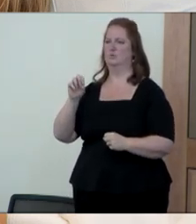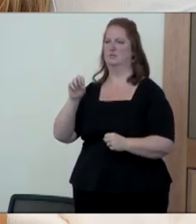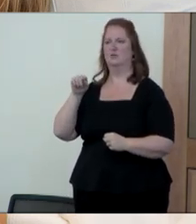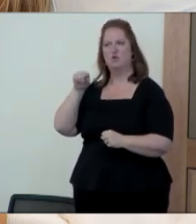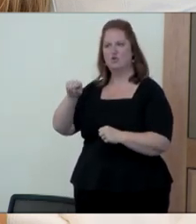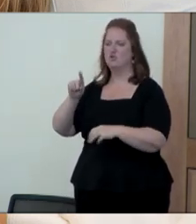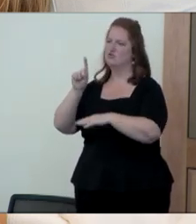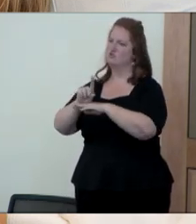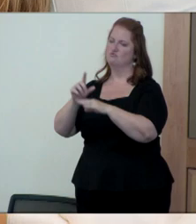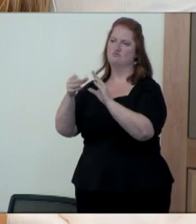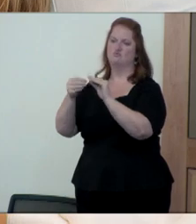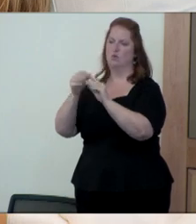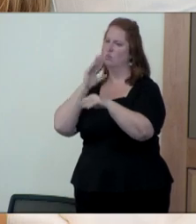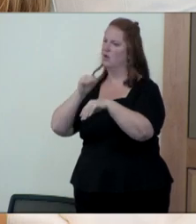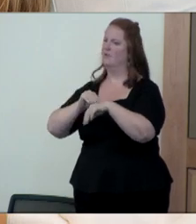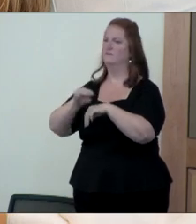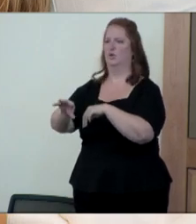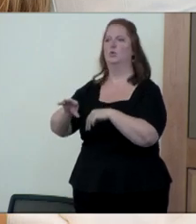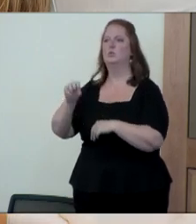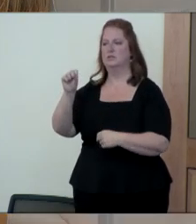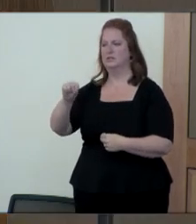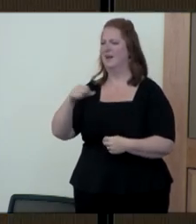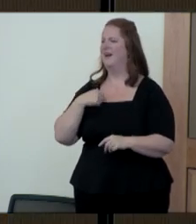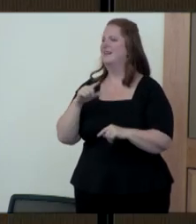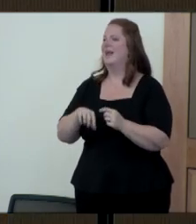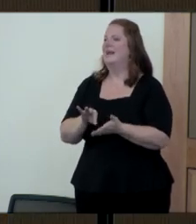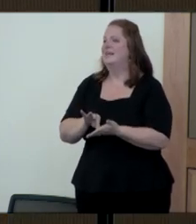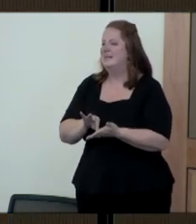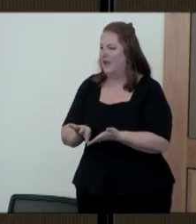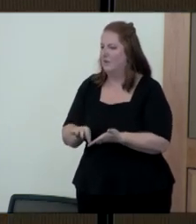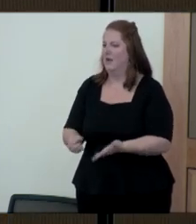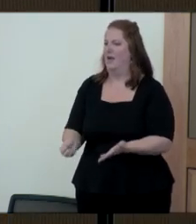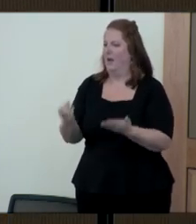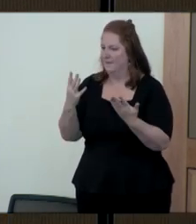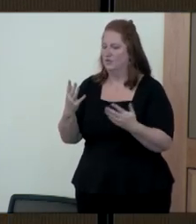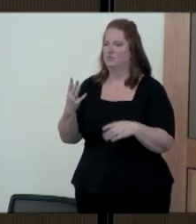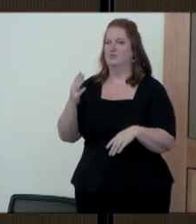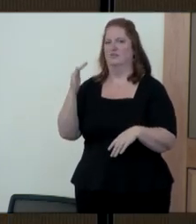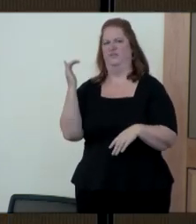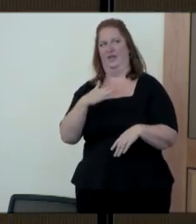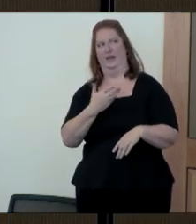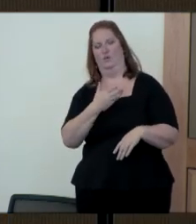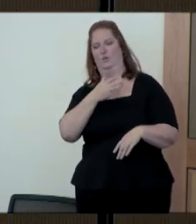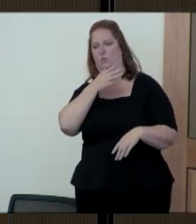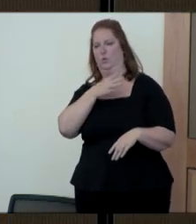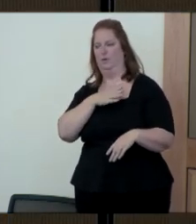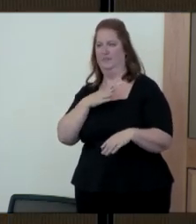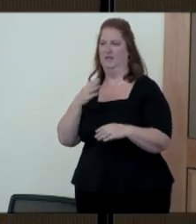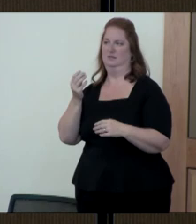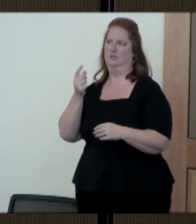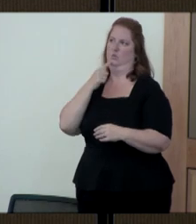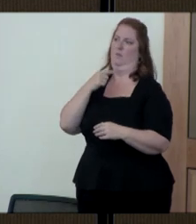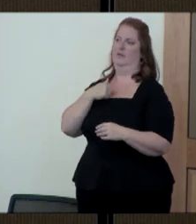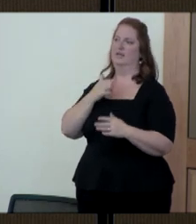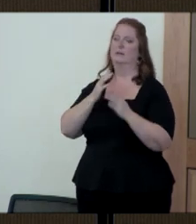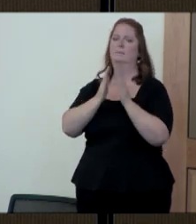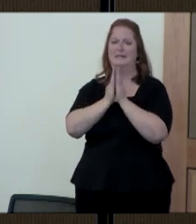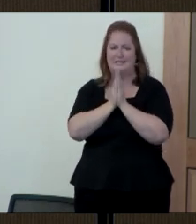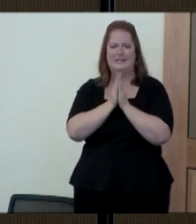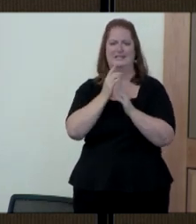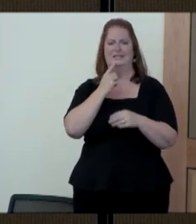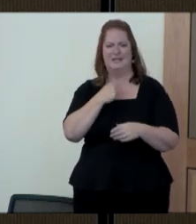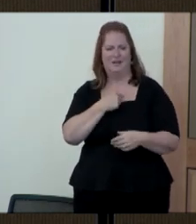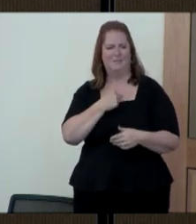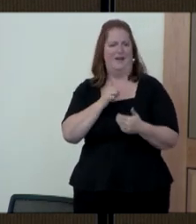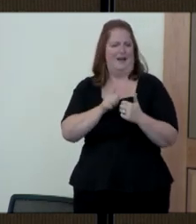big difference. I can't count the number of times that this young woman has said to me, please tell me how